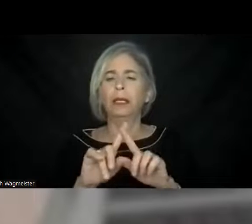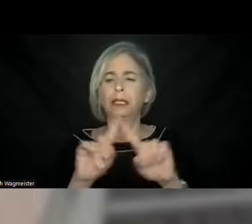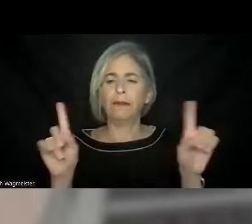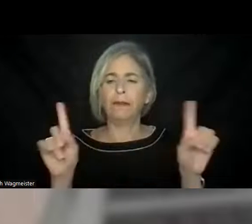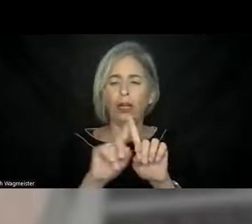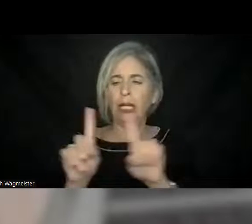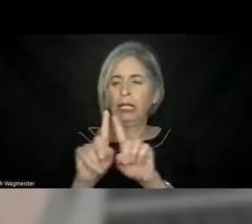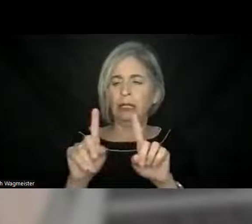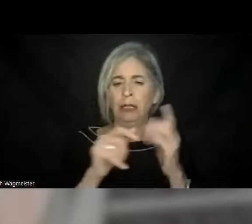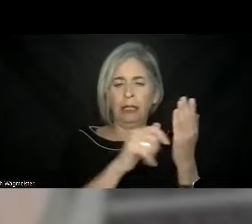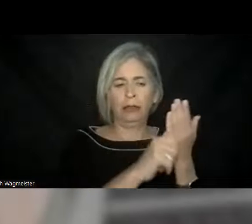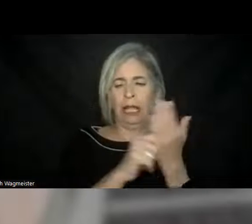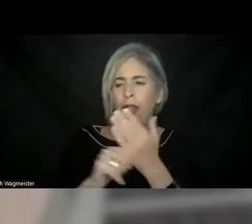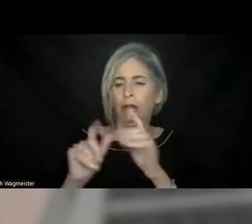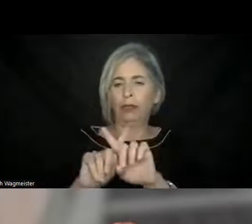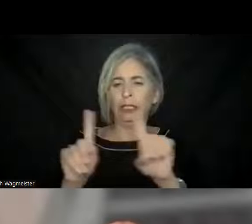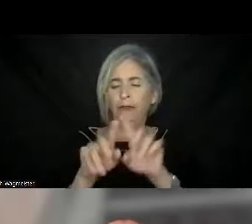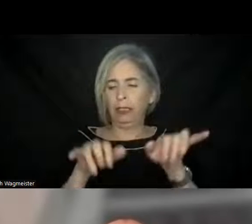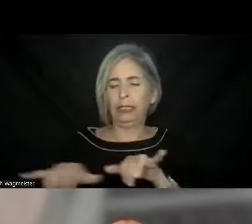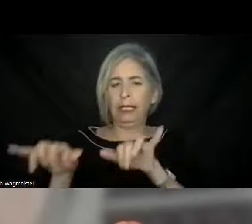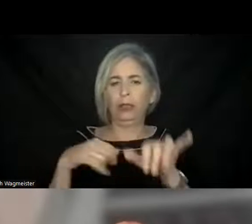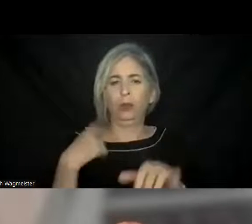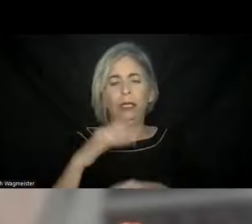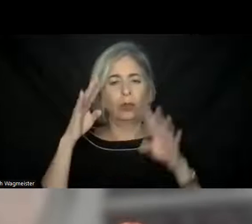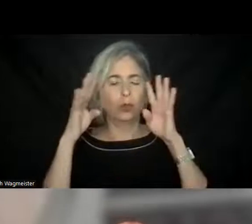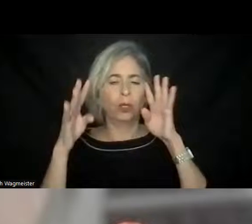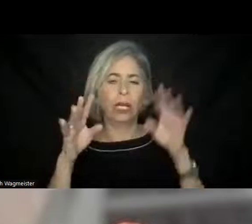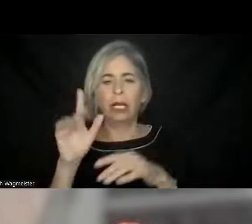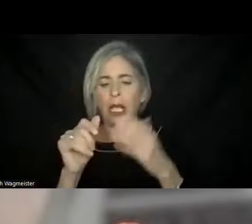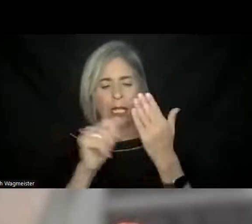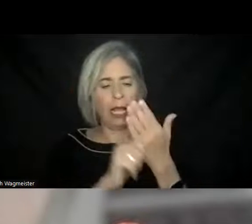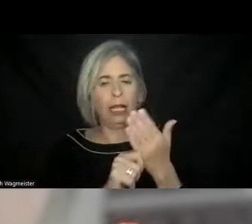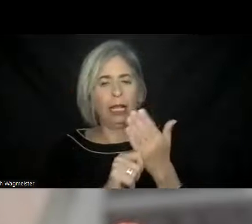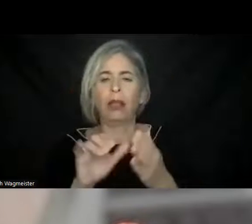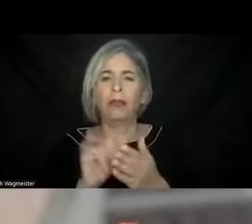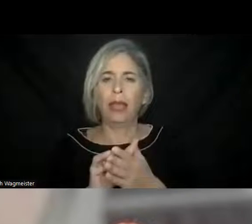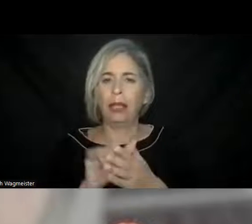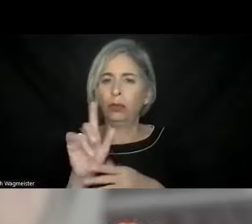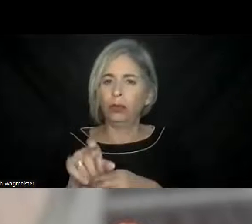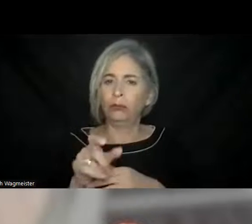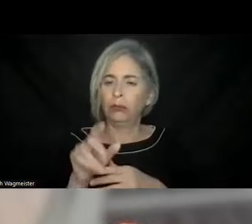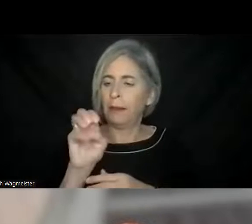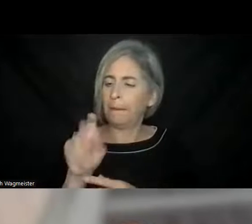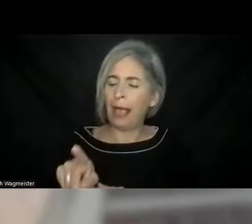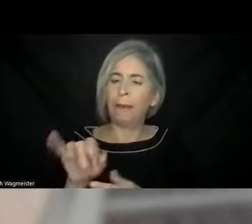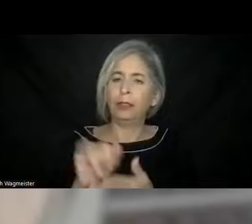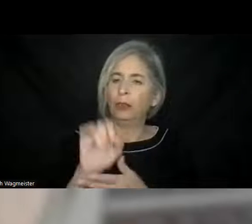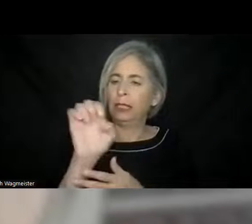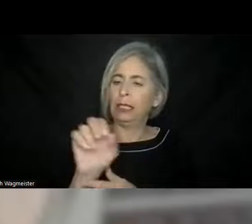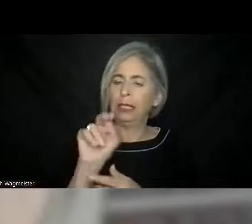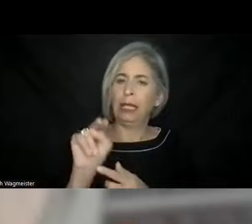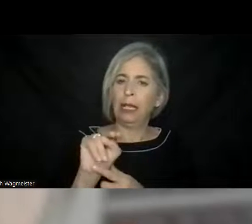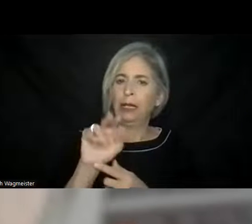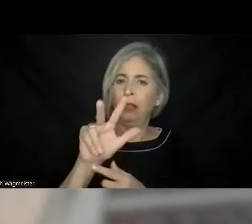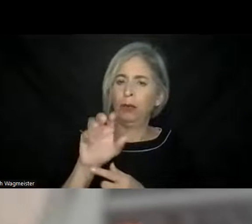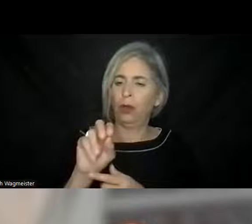standards. So we can create a catalog that would map to the EN